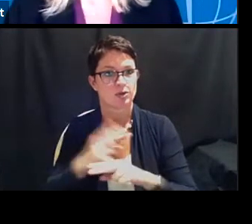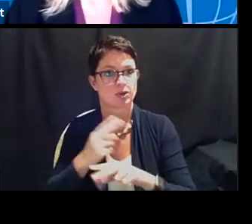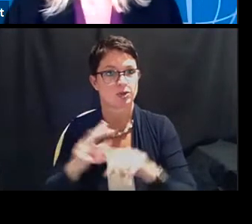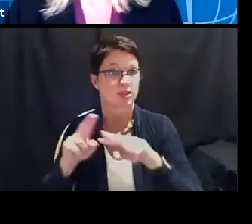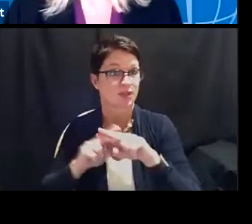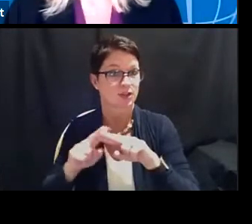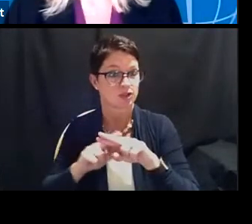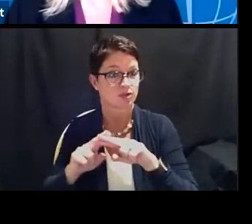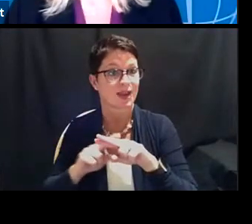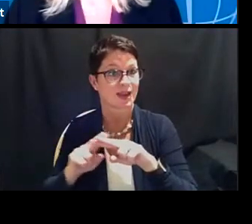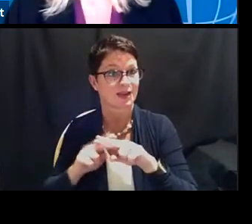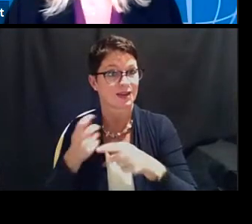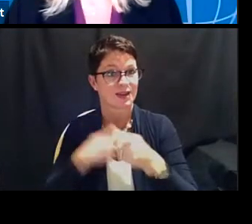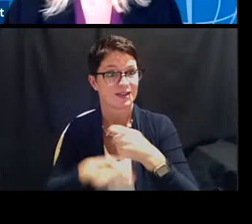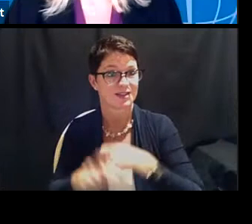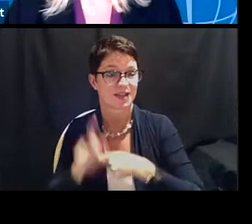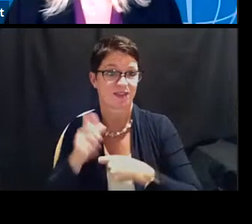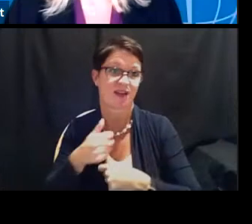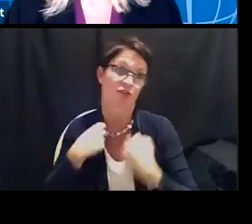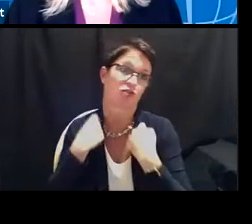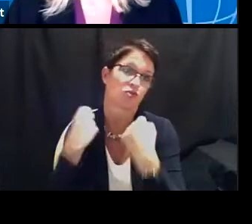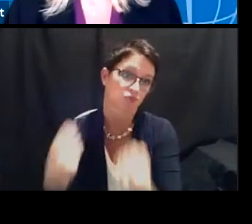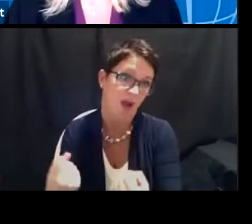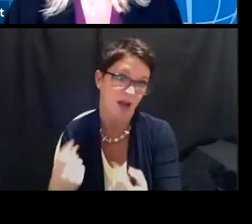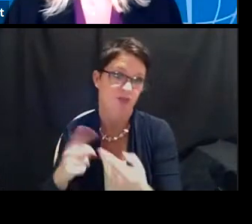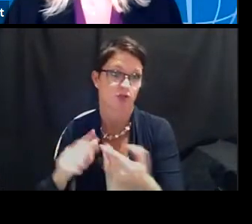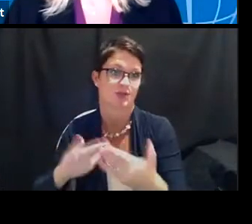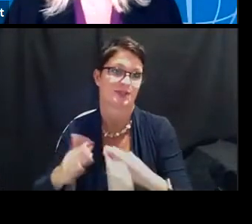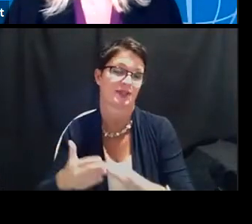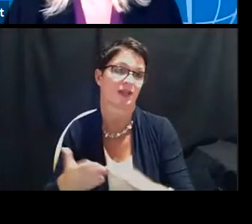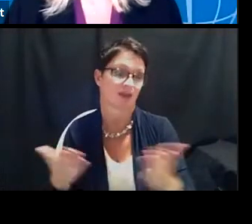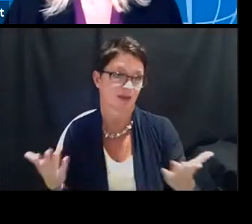train rather than having to drive all the way into the city. Or